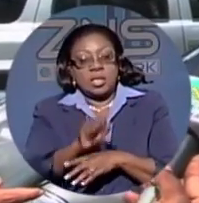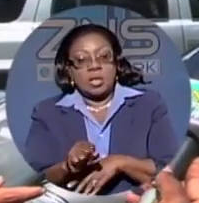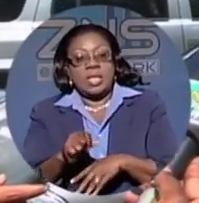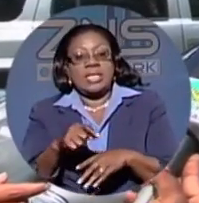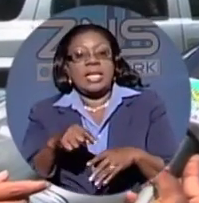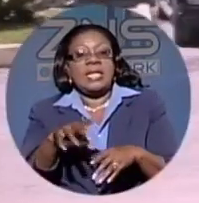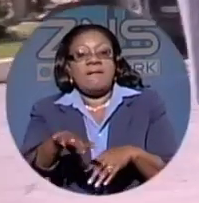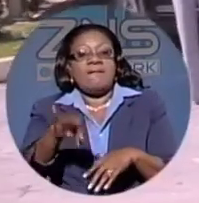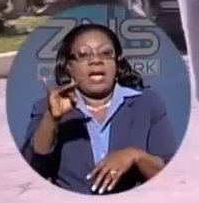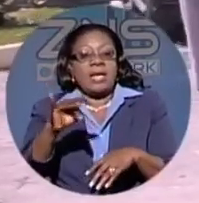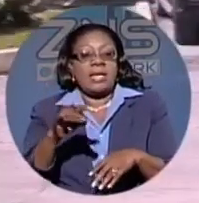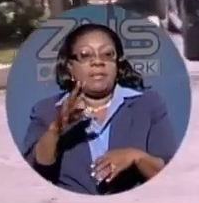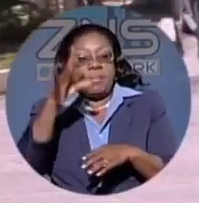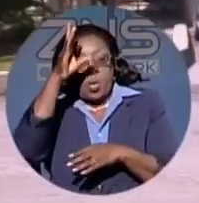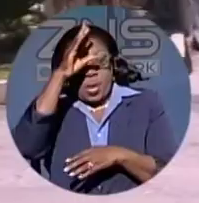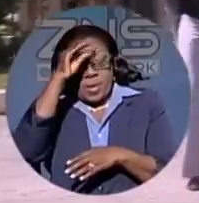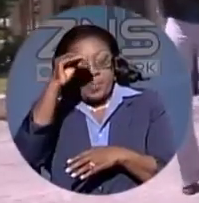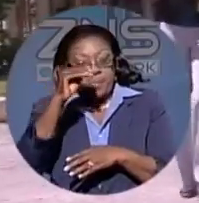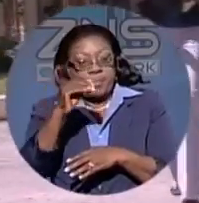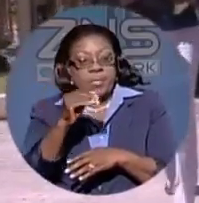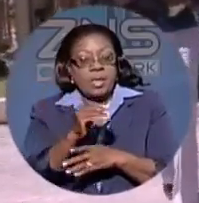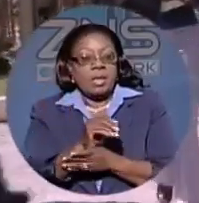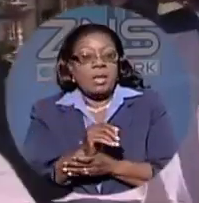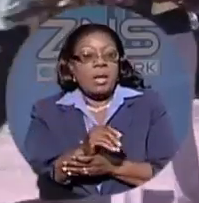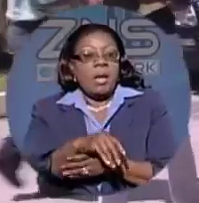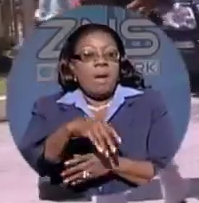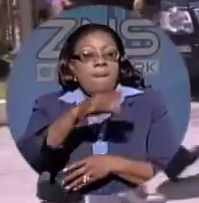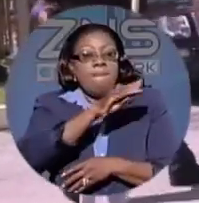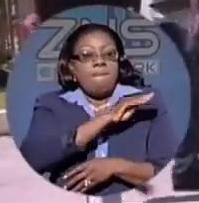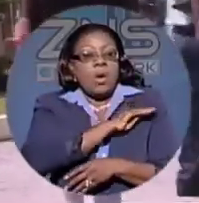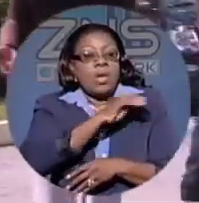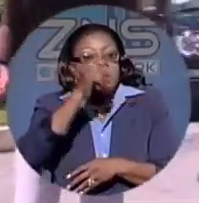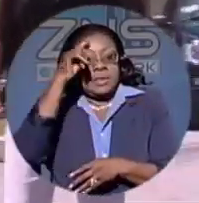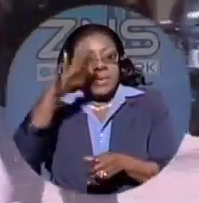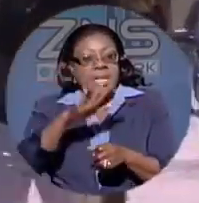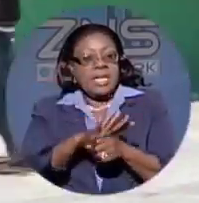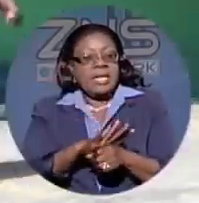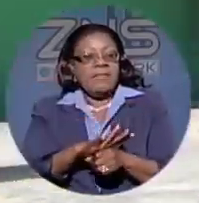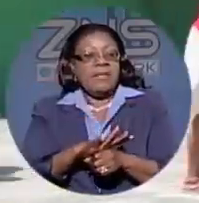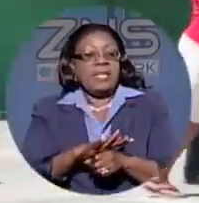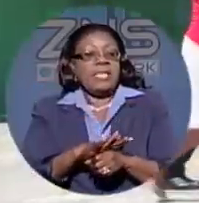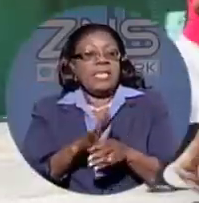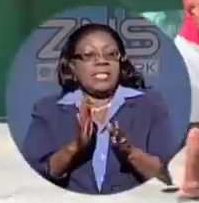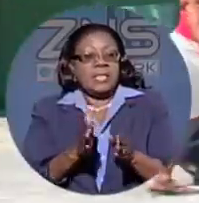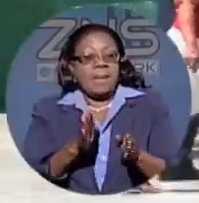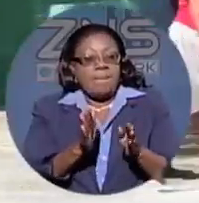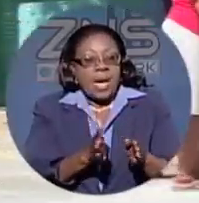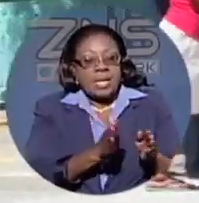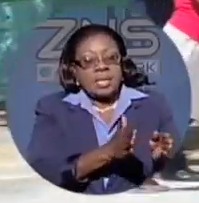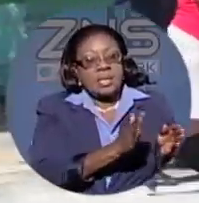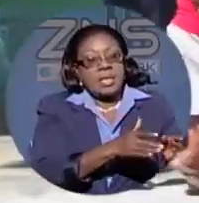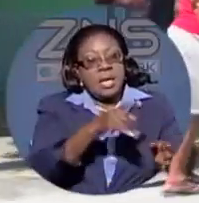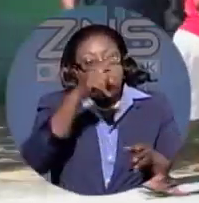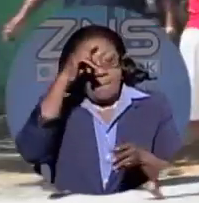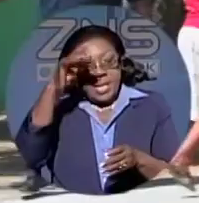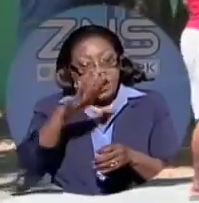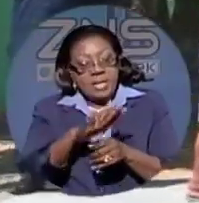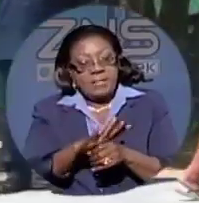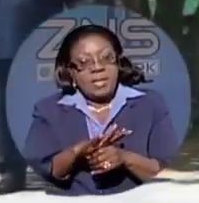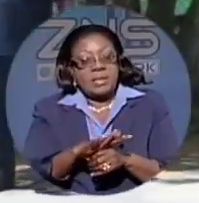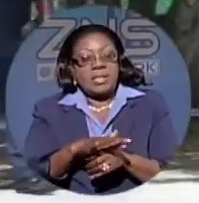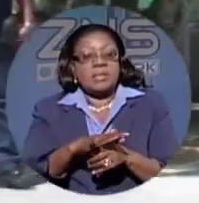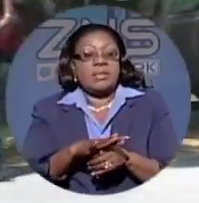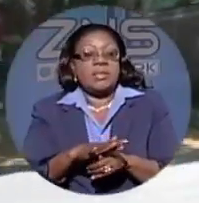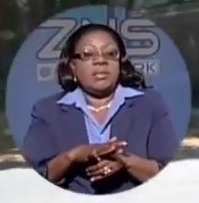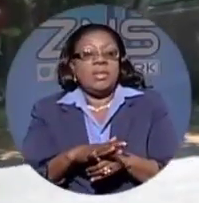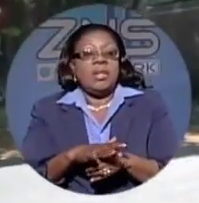is resolved. Moss believes there is a trend developing where young boys are being kidnapped in the over-the-hill community. He says a